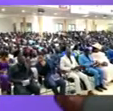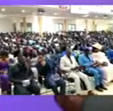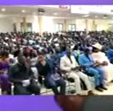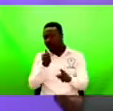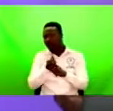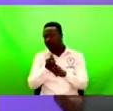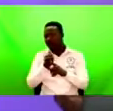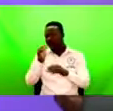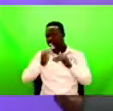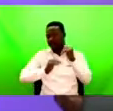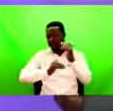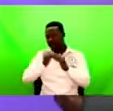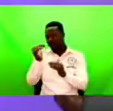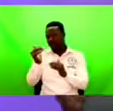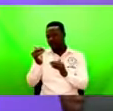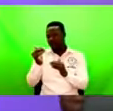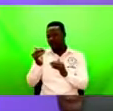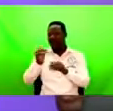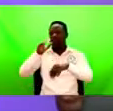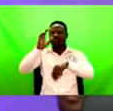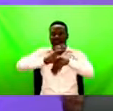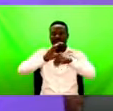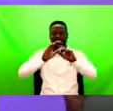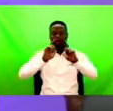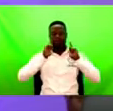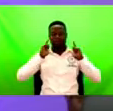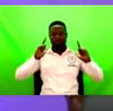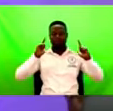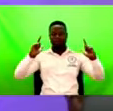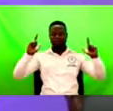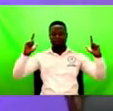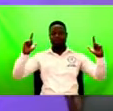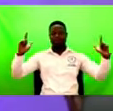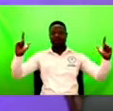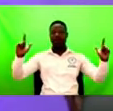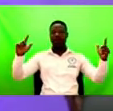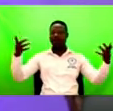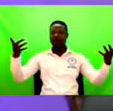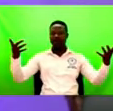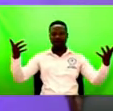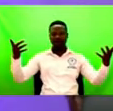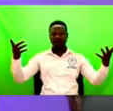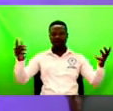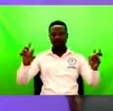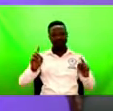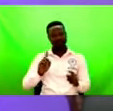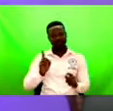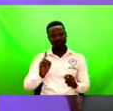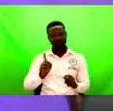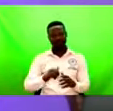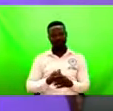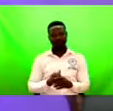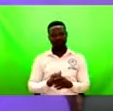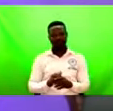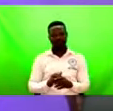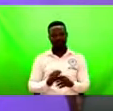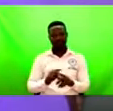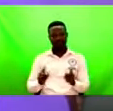building huge structures or congregations, but it's